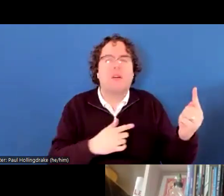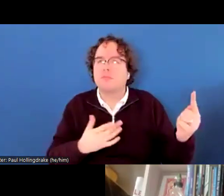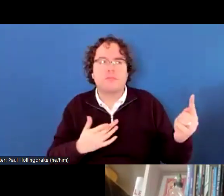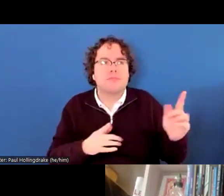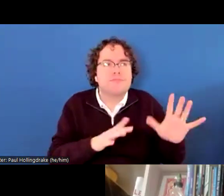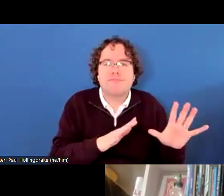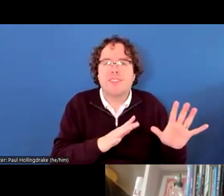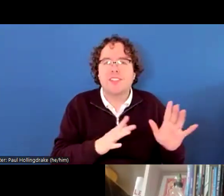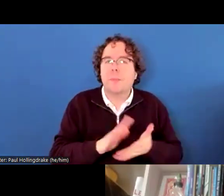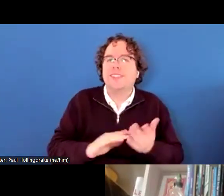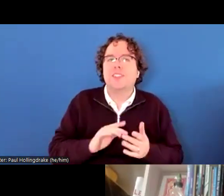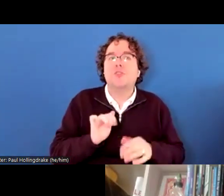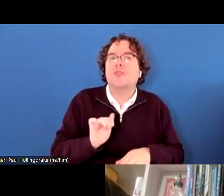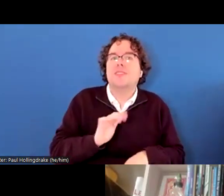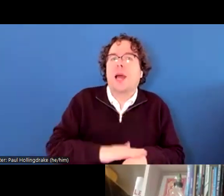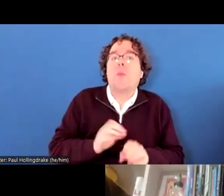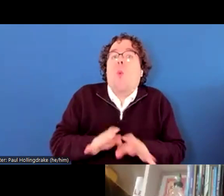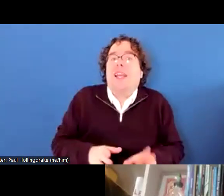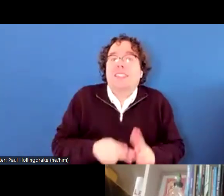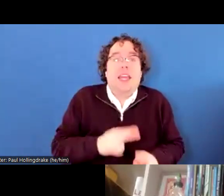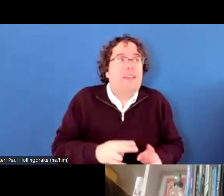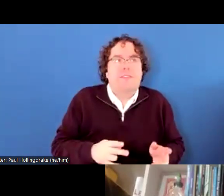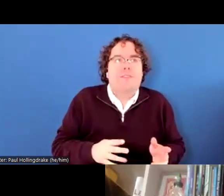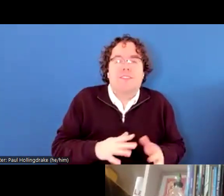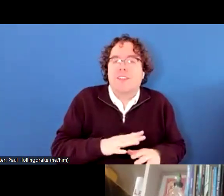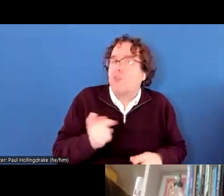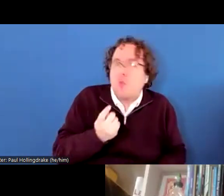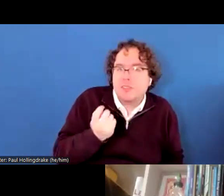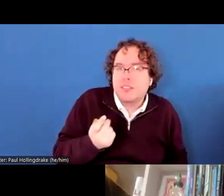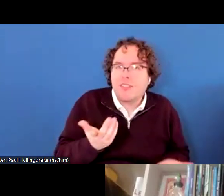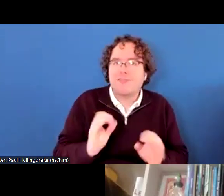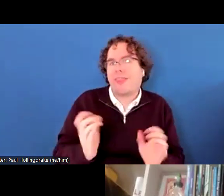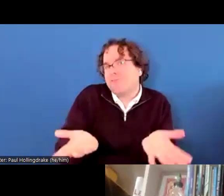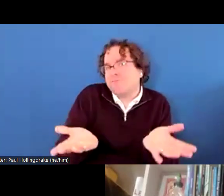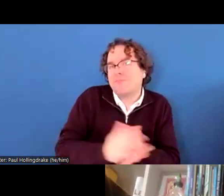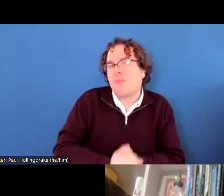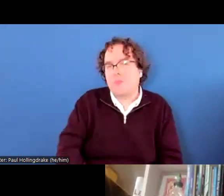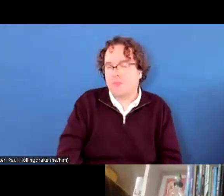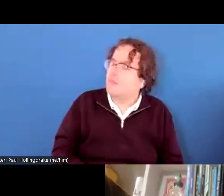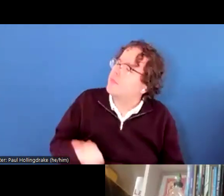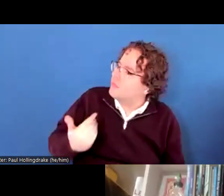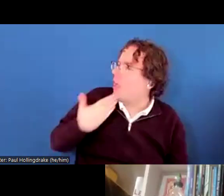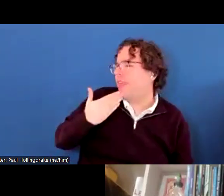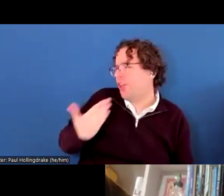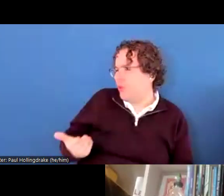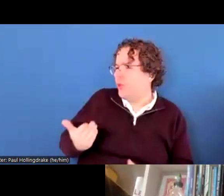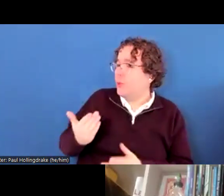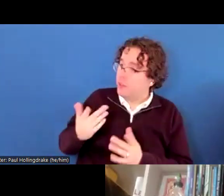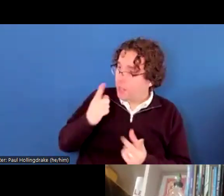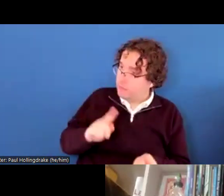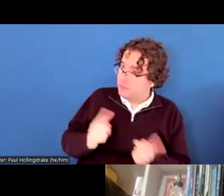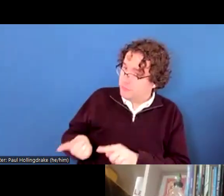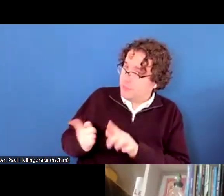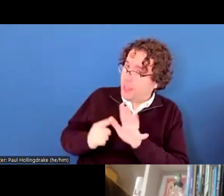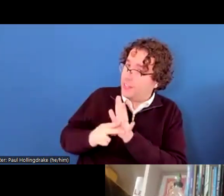that. That's really sound advice. Thank you, Deanna. Thank you. That's really, really helpful. Andrew, can I turn to you now as